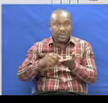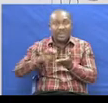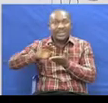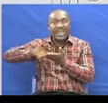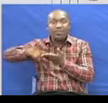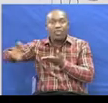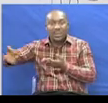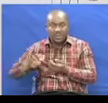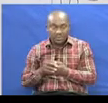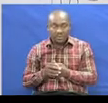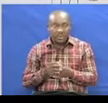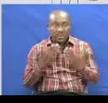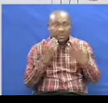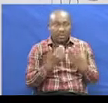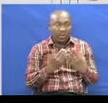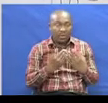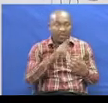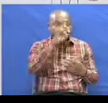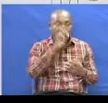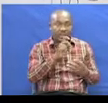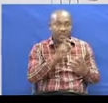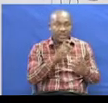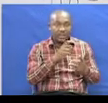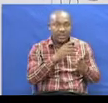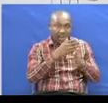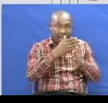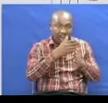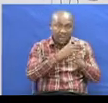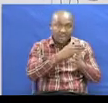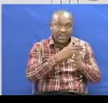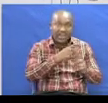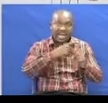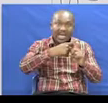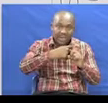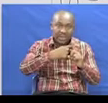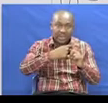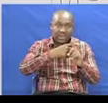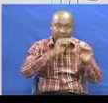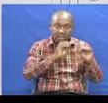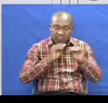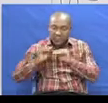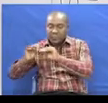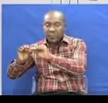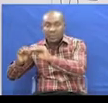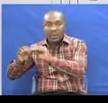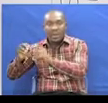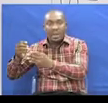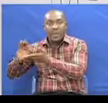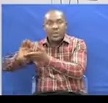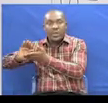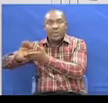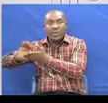If the equation is dealing with addition, so you are subtracting here. So you take